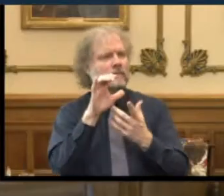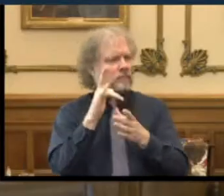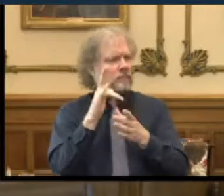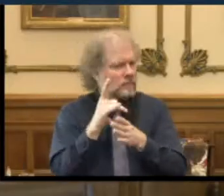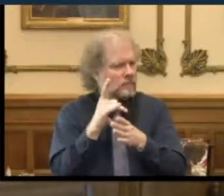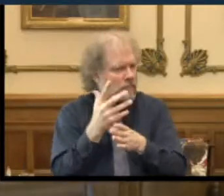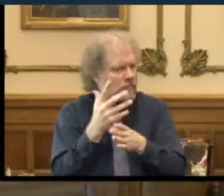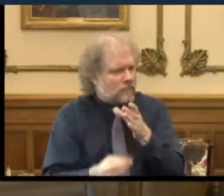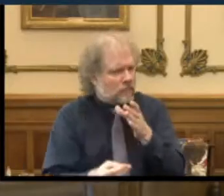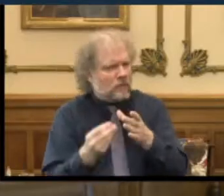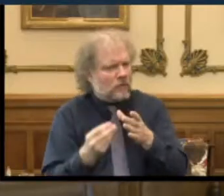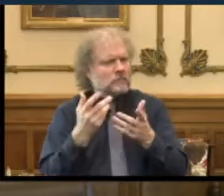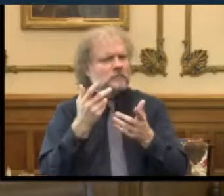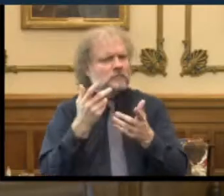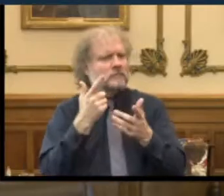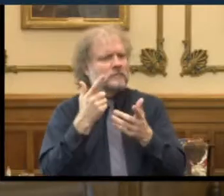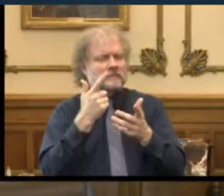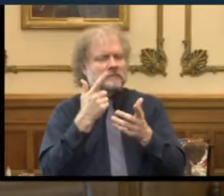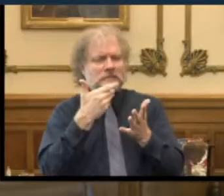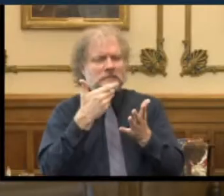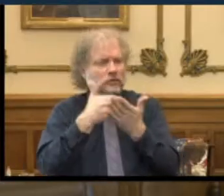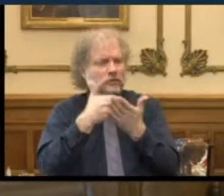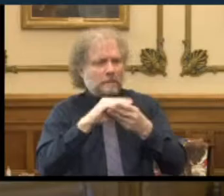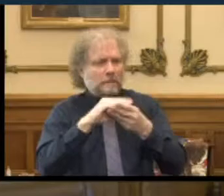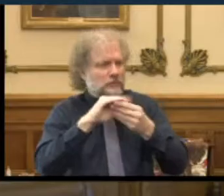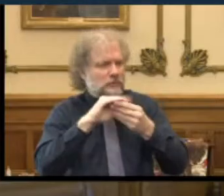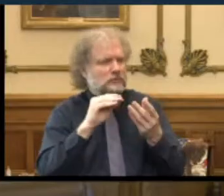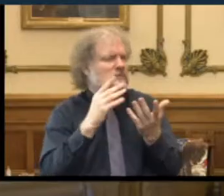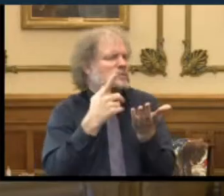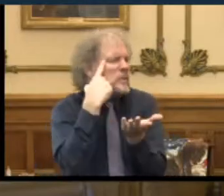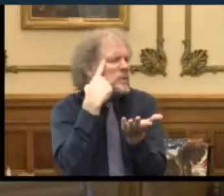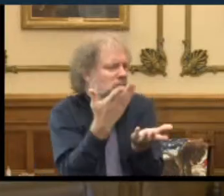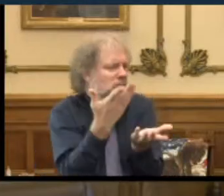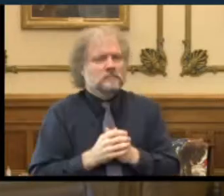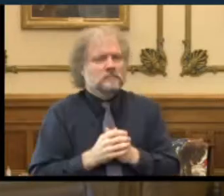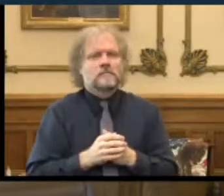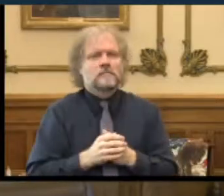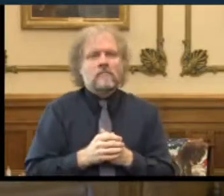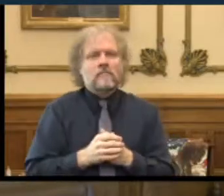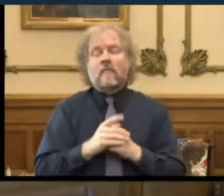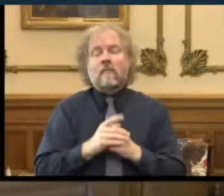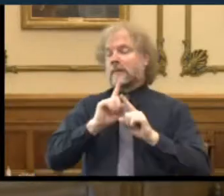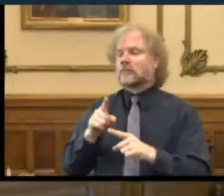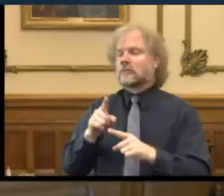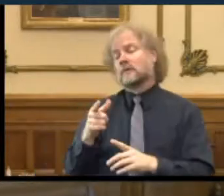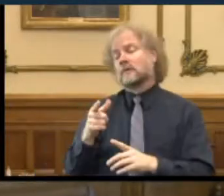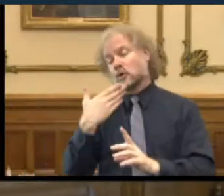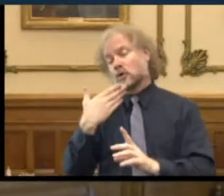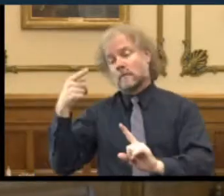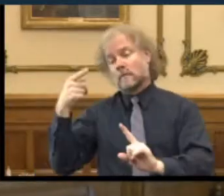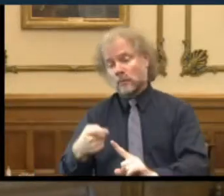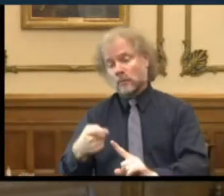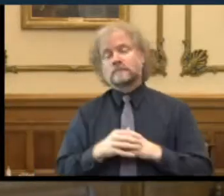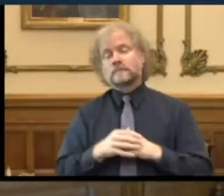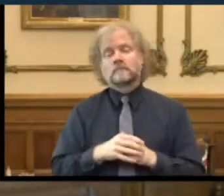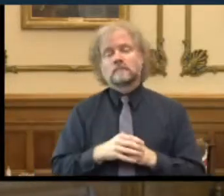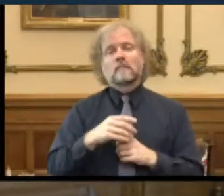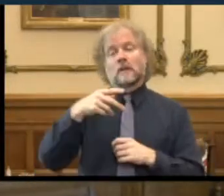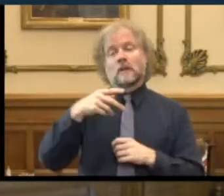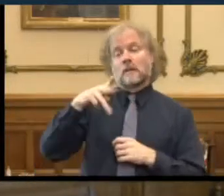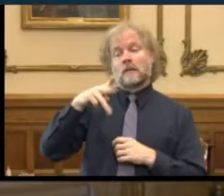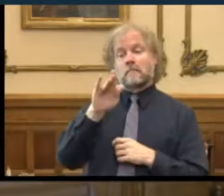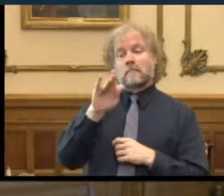not paying attention to the core messaging? Just what do you think about that? I think it's a really good point, and that's why the